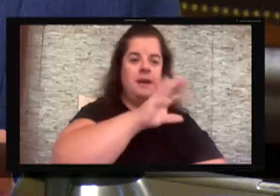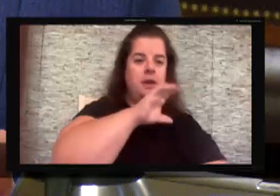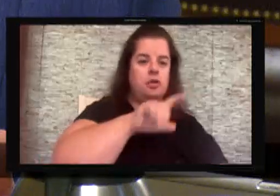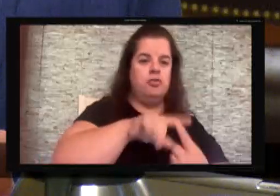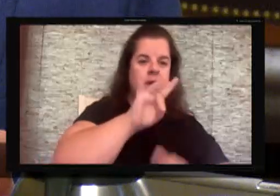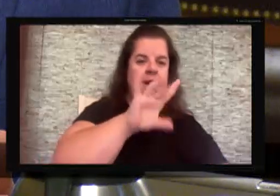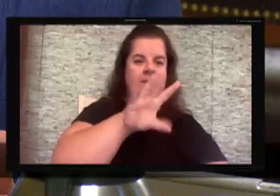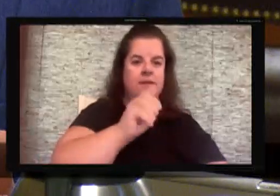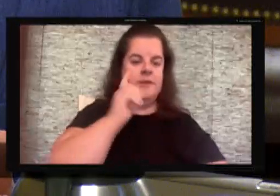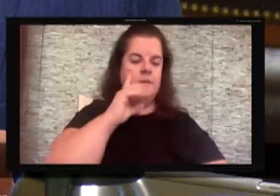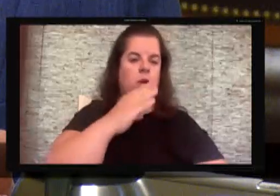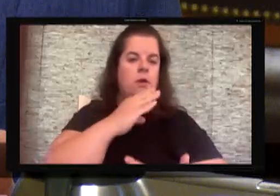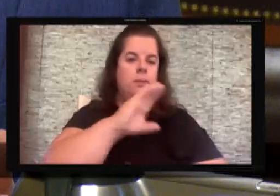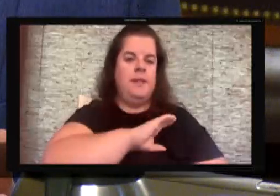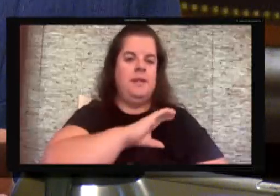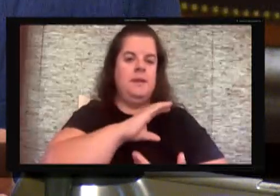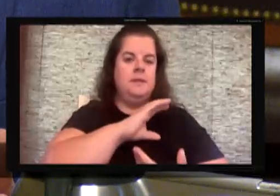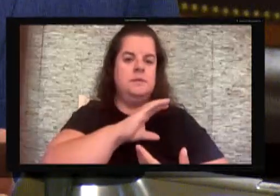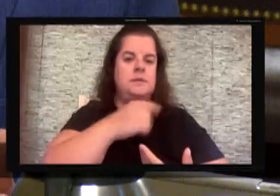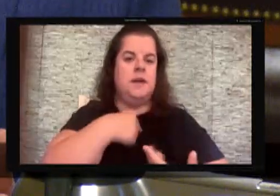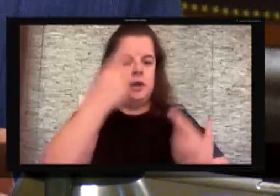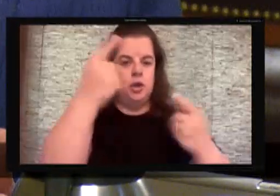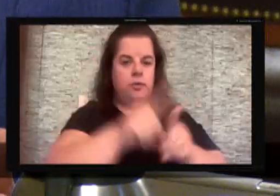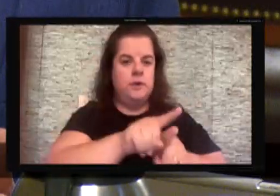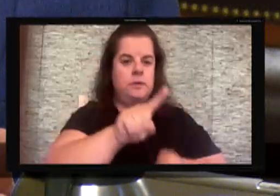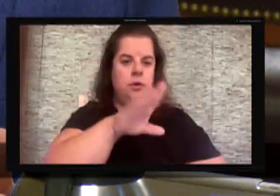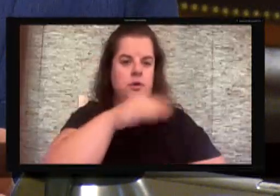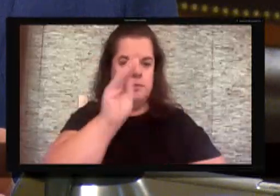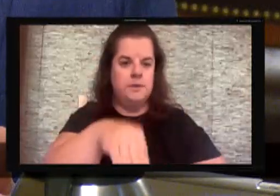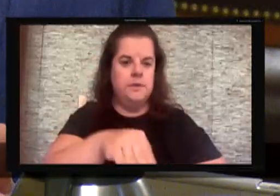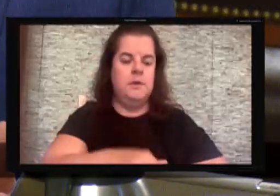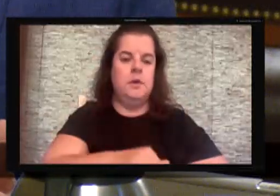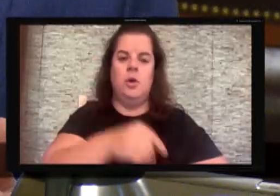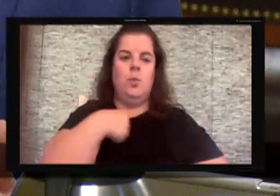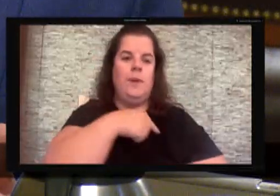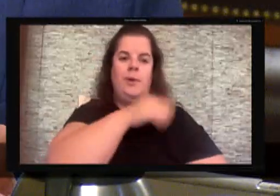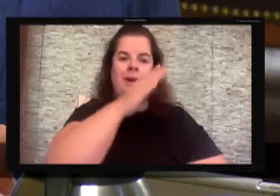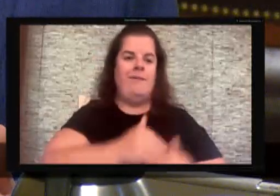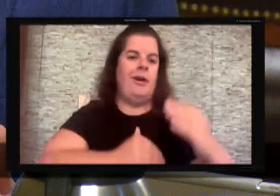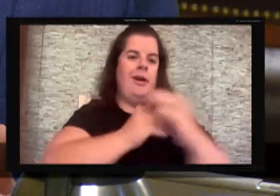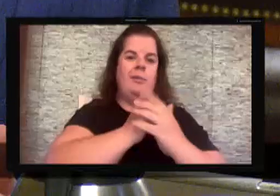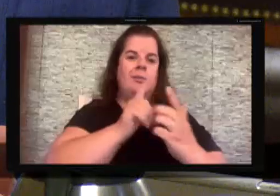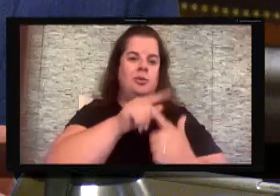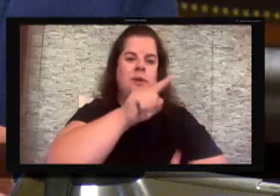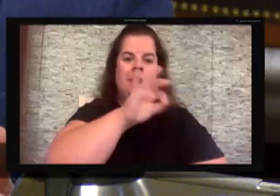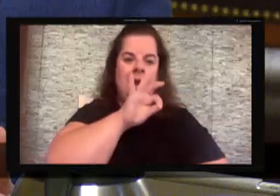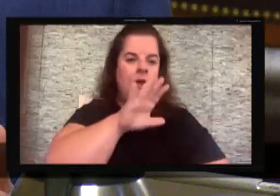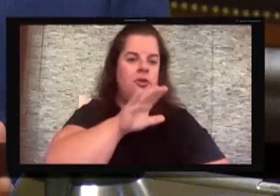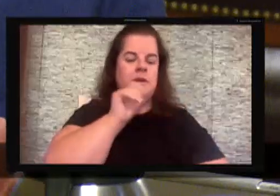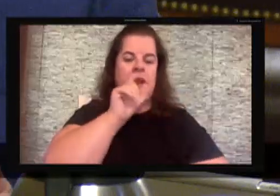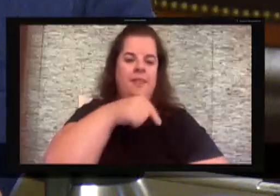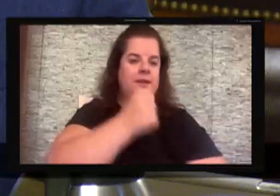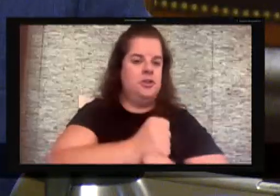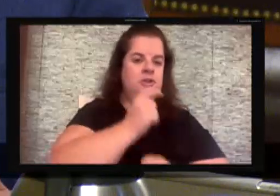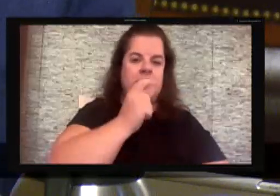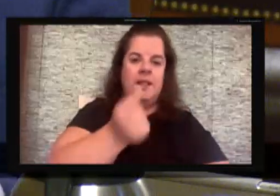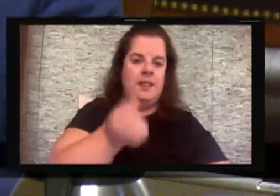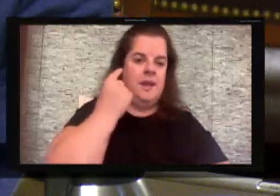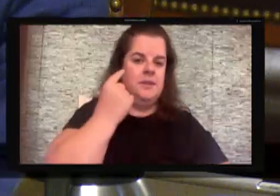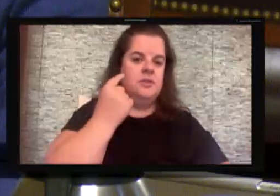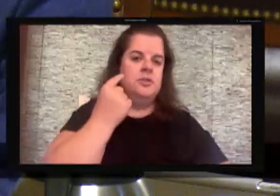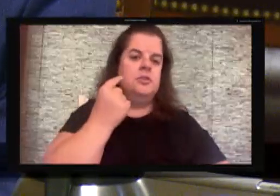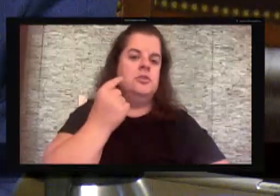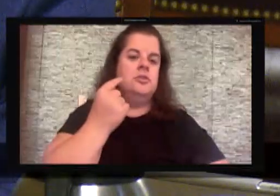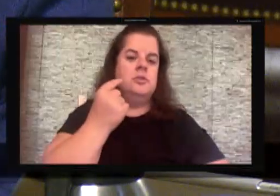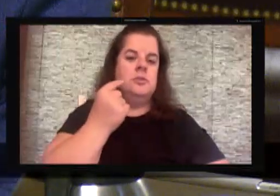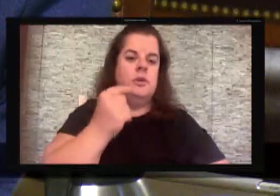officers, which I agree with 100% because we were never going to get to 900, not this year, not last year, not in 2 years, we're not